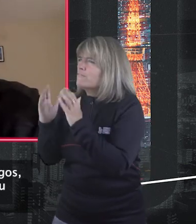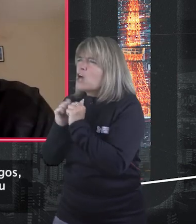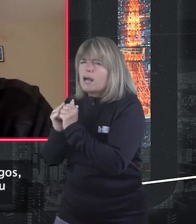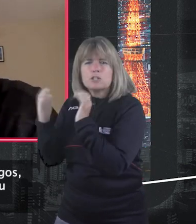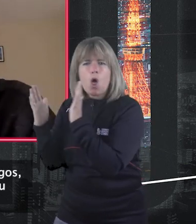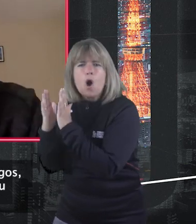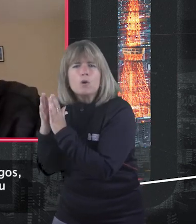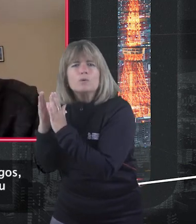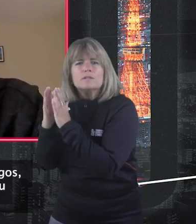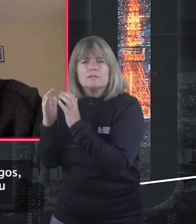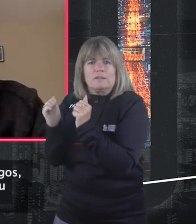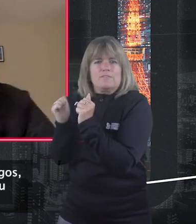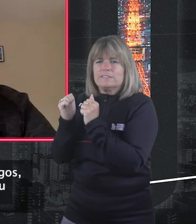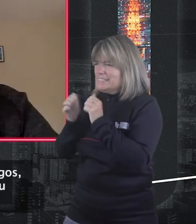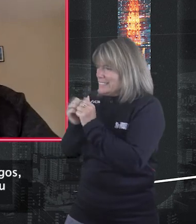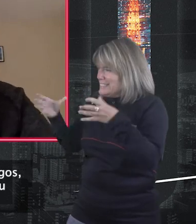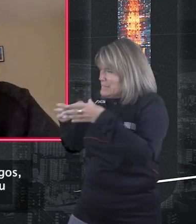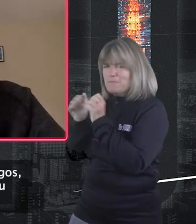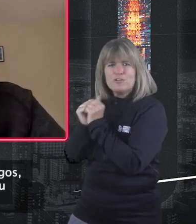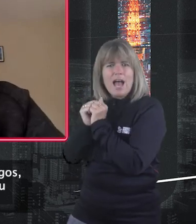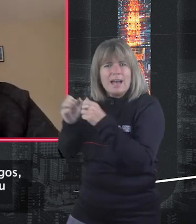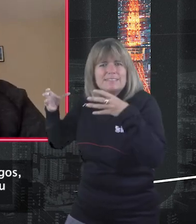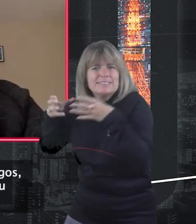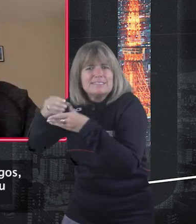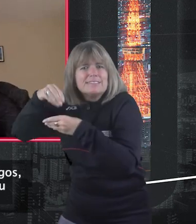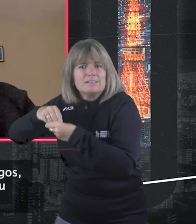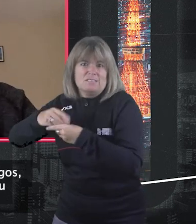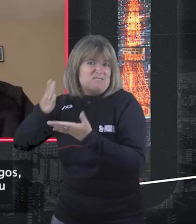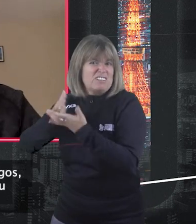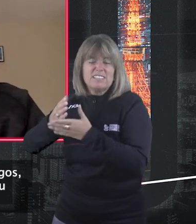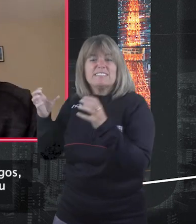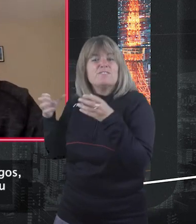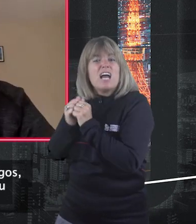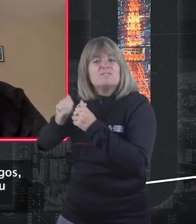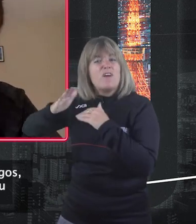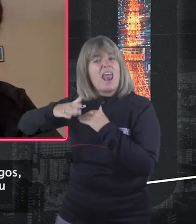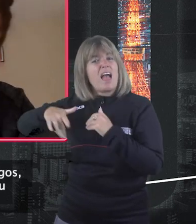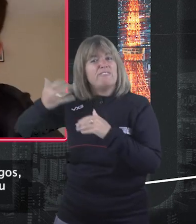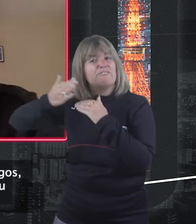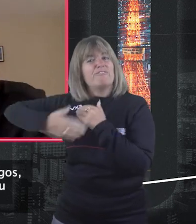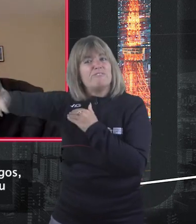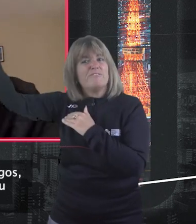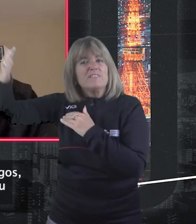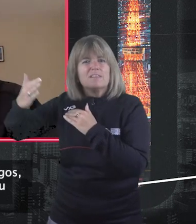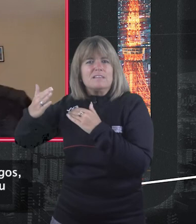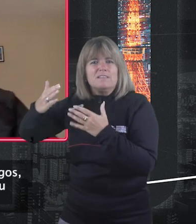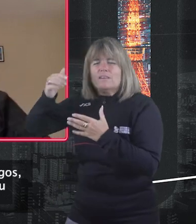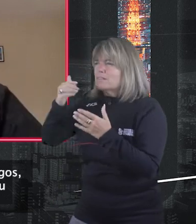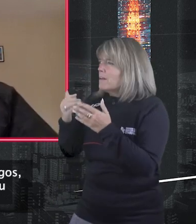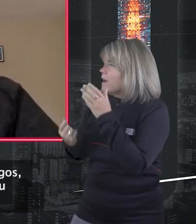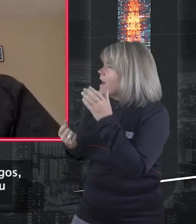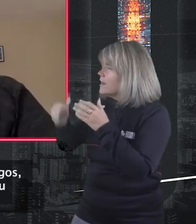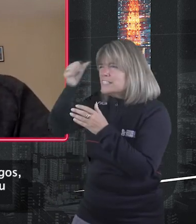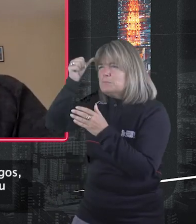close friends. You know, I've made friends in that team for life now. And, you know, you share incredible moments, you share low moments, you